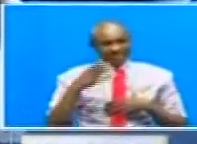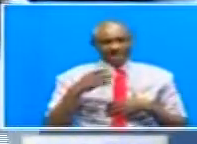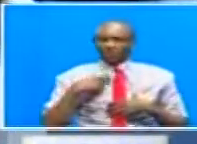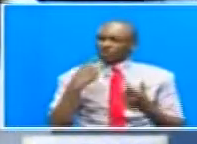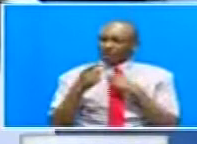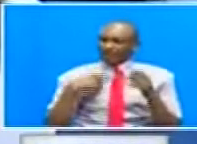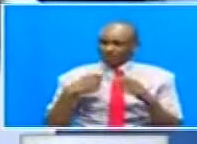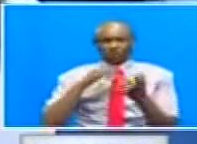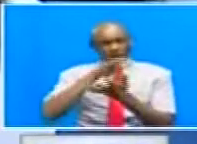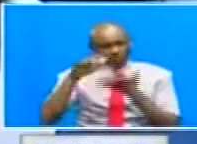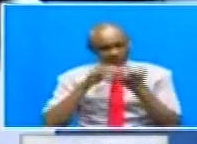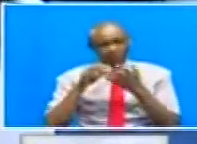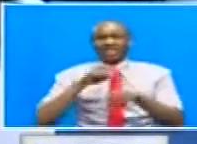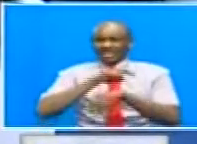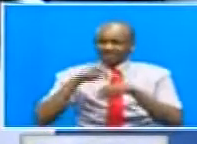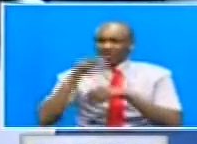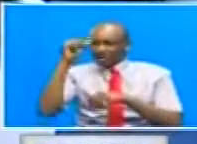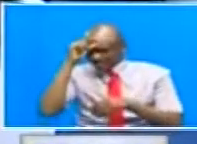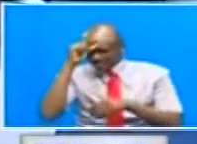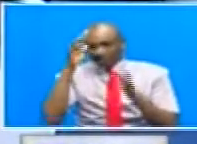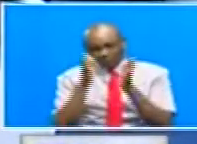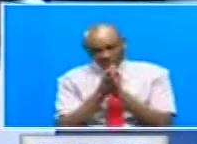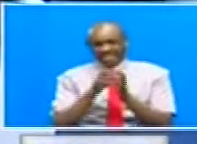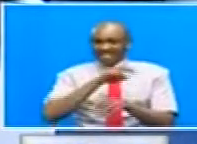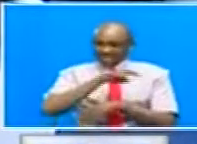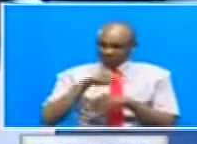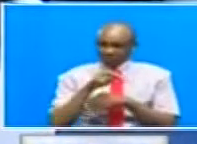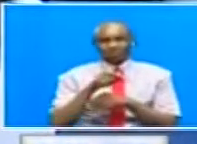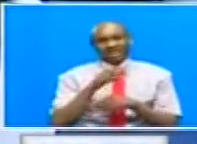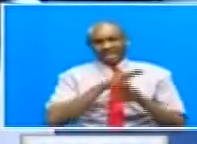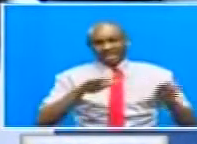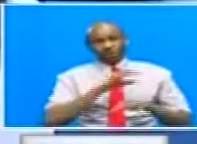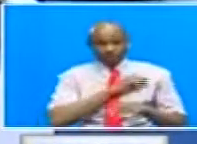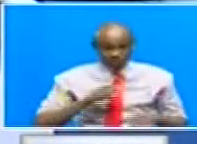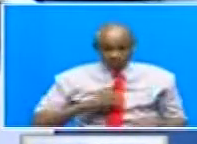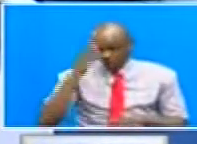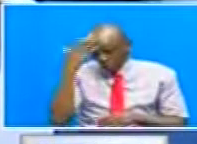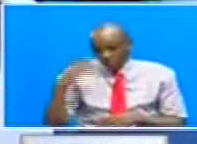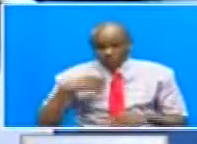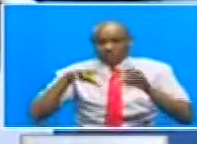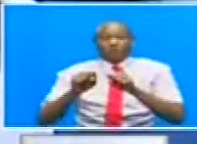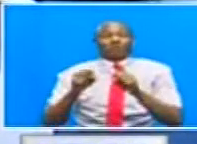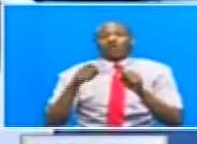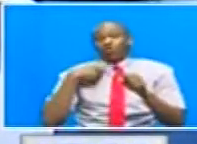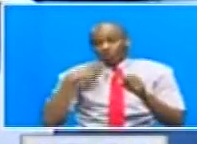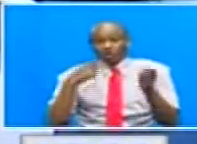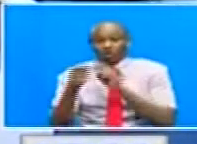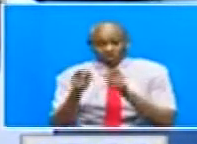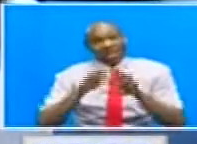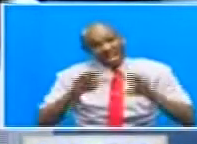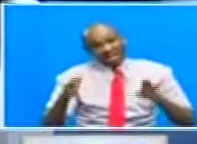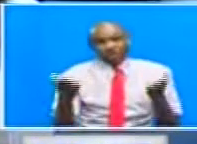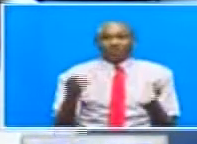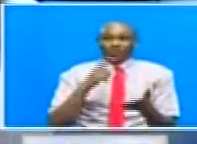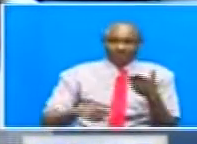confusion between the national government and the National Lands Commission and the counties with respect to who administers land for and